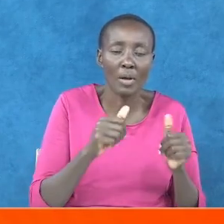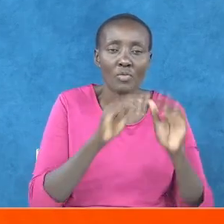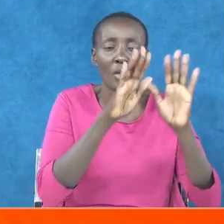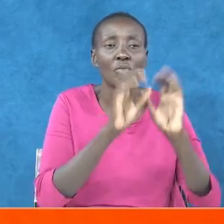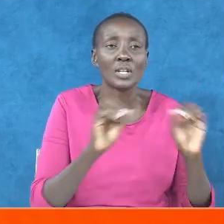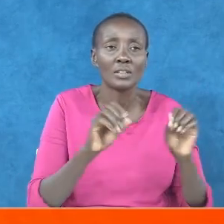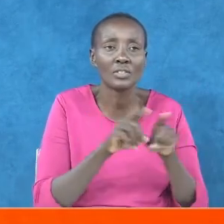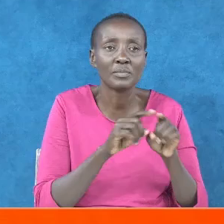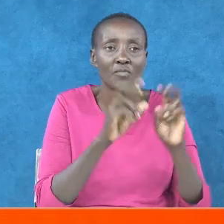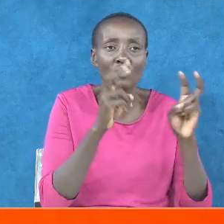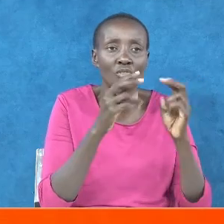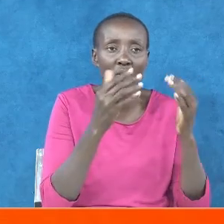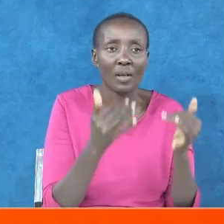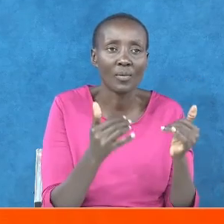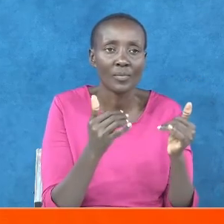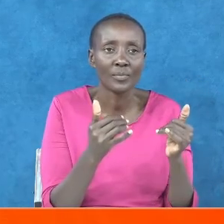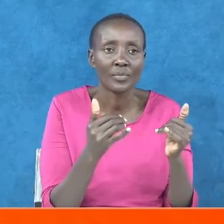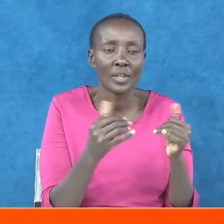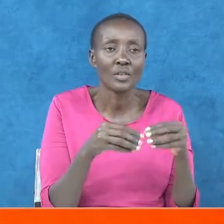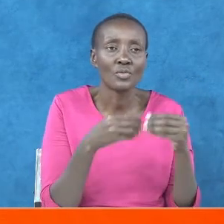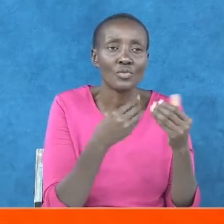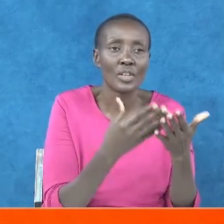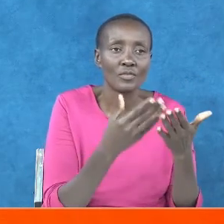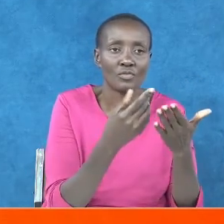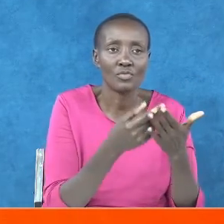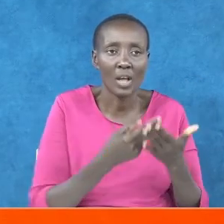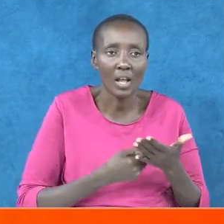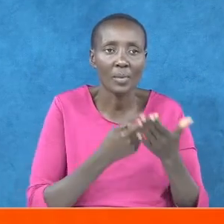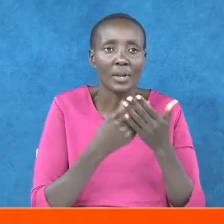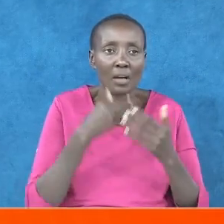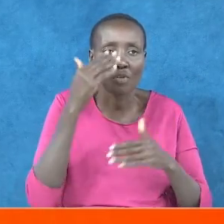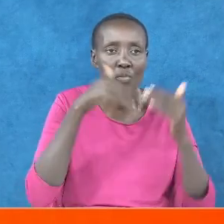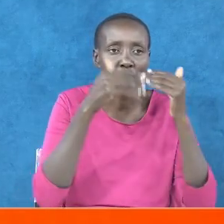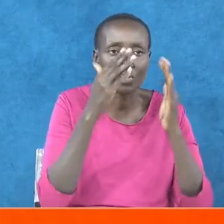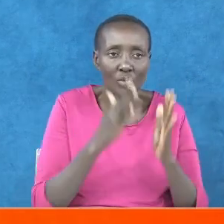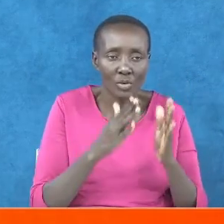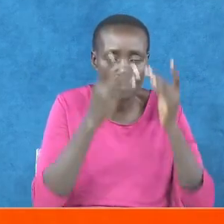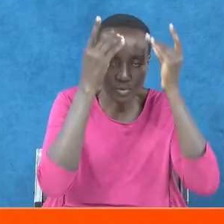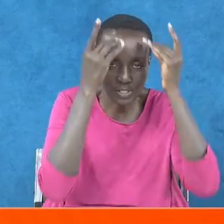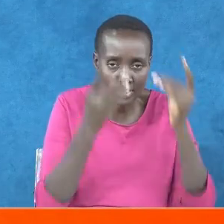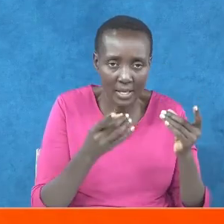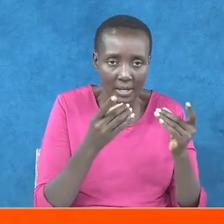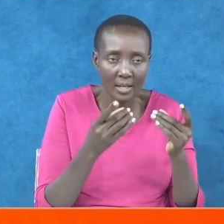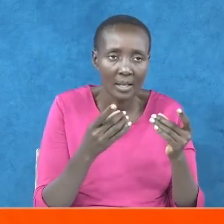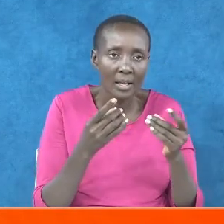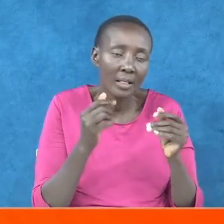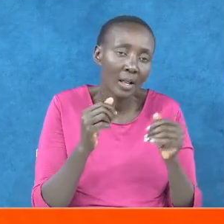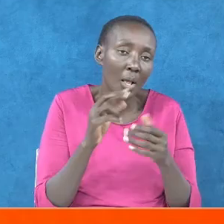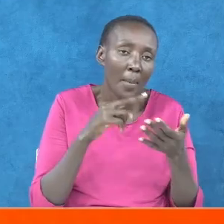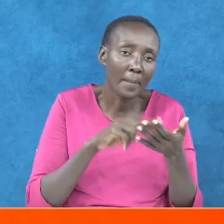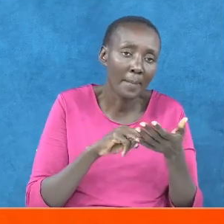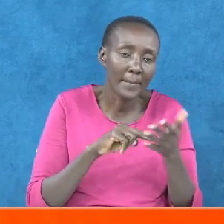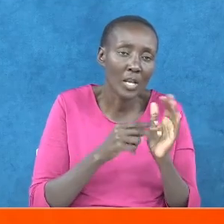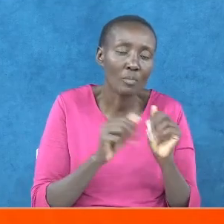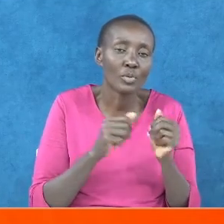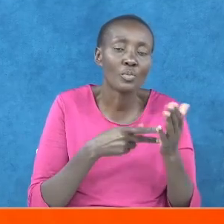me to refer that matter to arbitration and get professionals to actually determine it. We may end up spending in terms